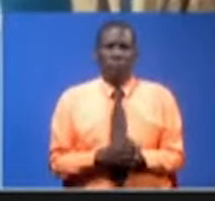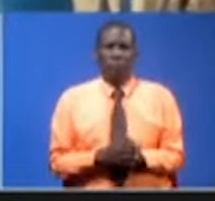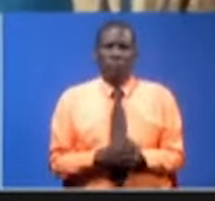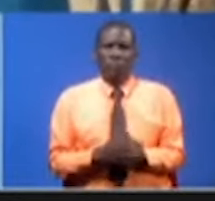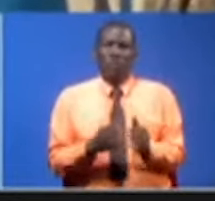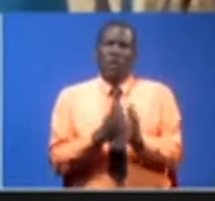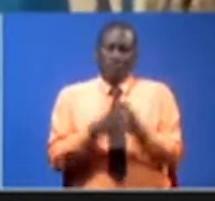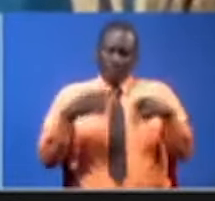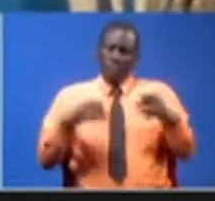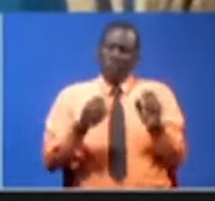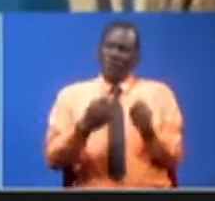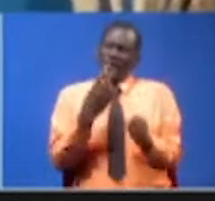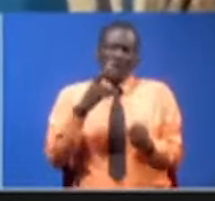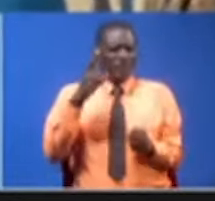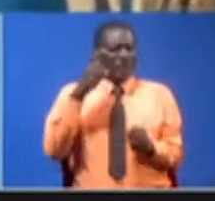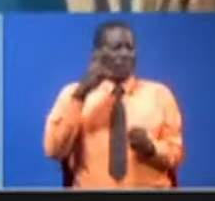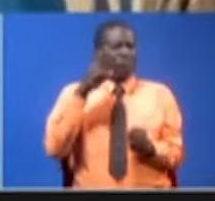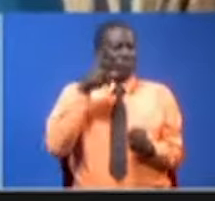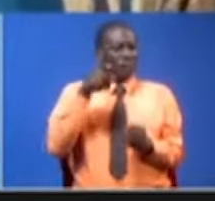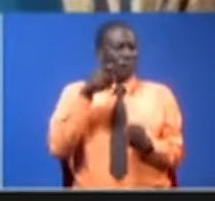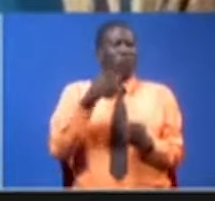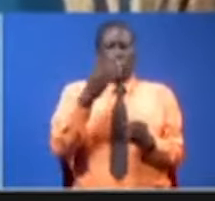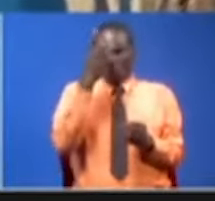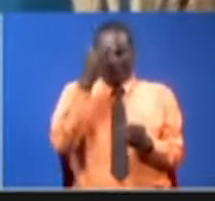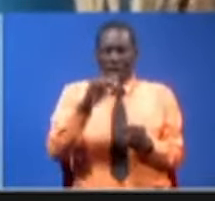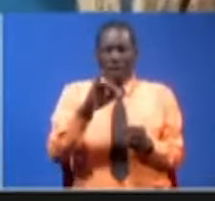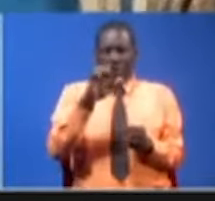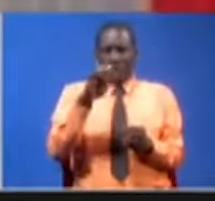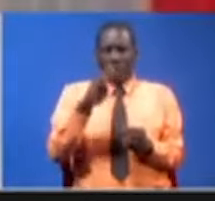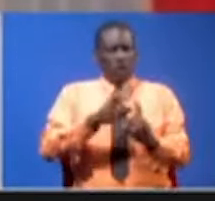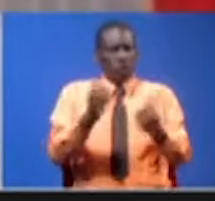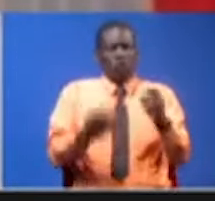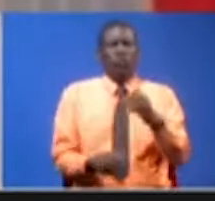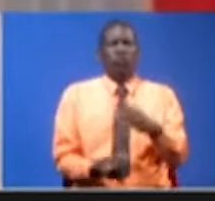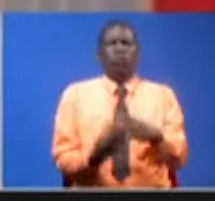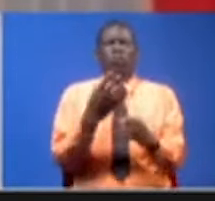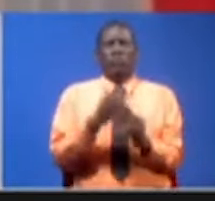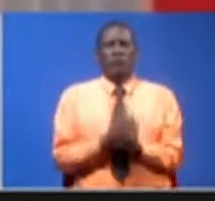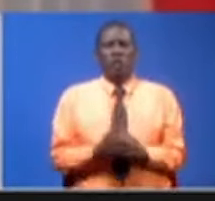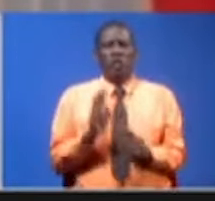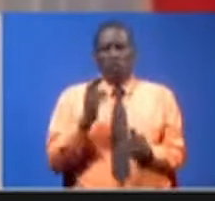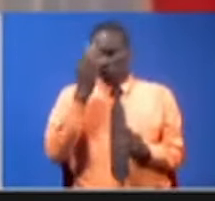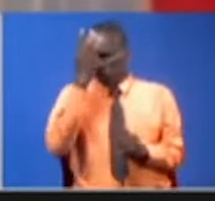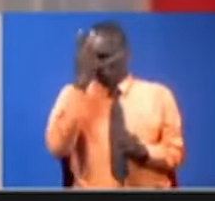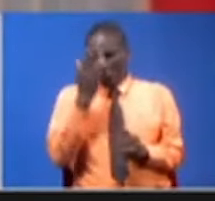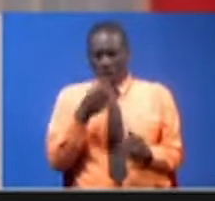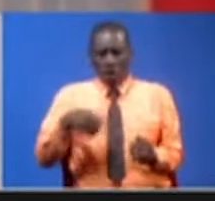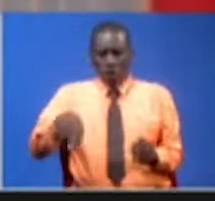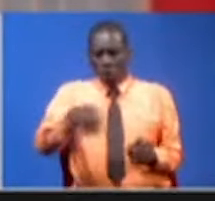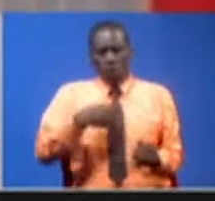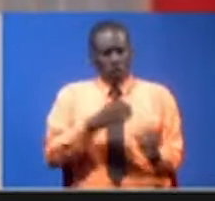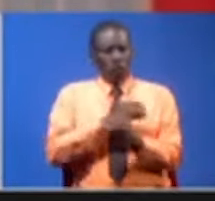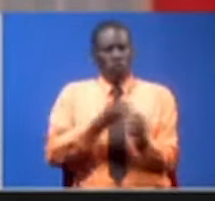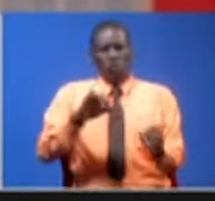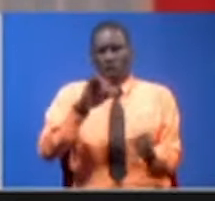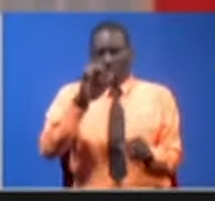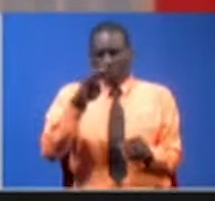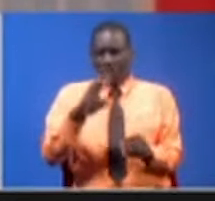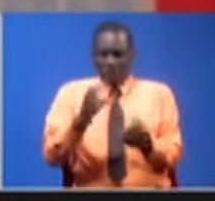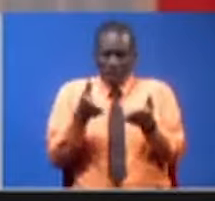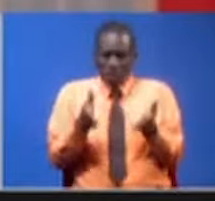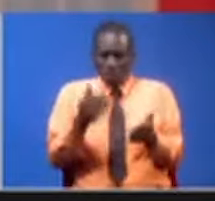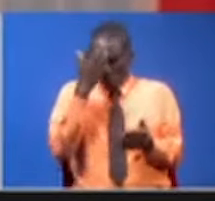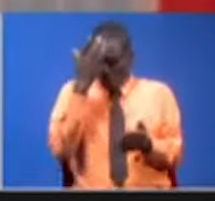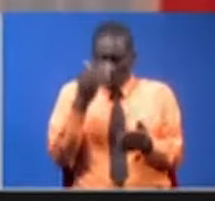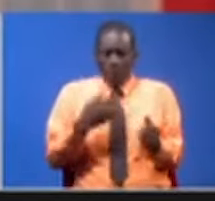And people can read mischief. Kwa nini IEBC apana weko? That the reason that there is no IEBC at the moment